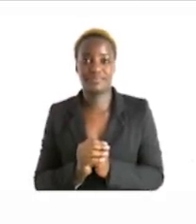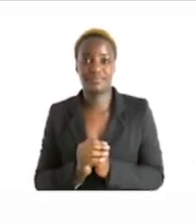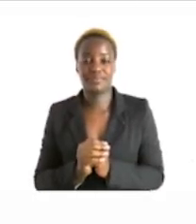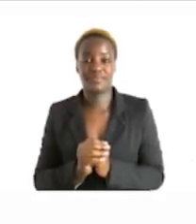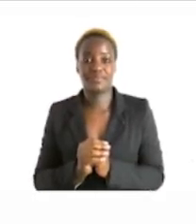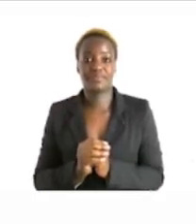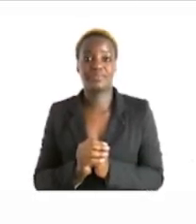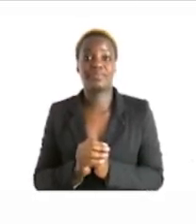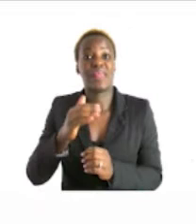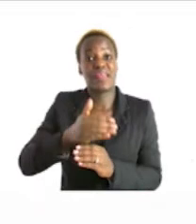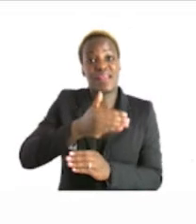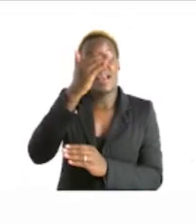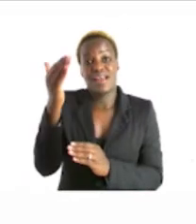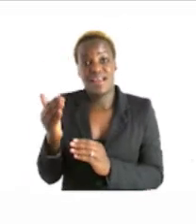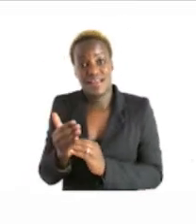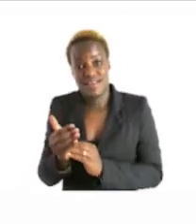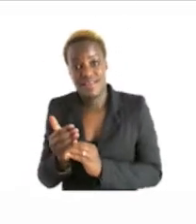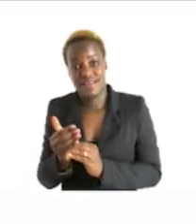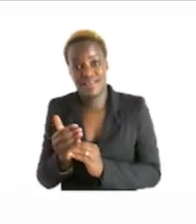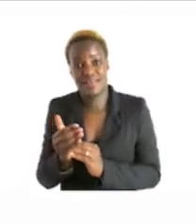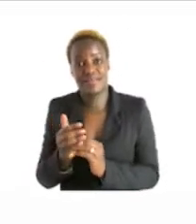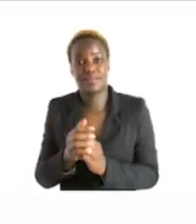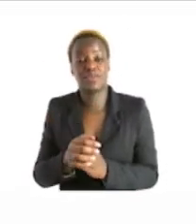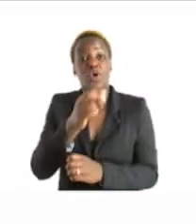Beautiful. Now the other number, we have